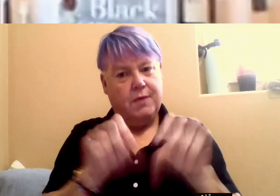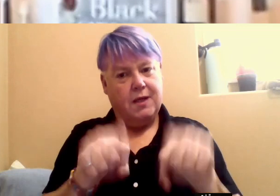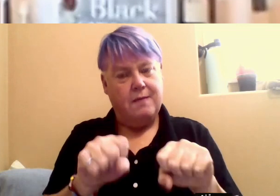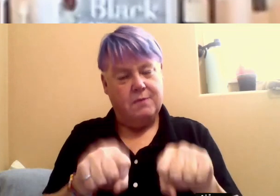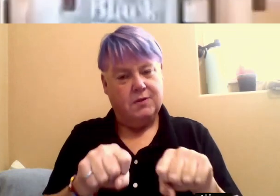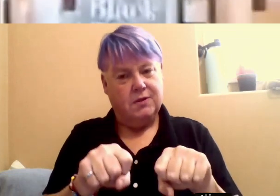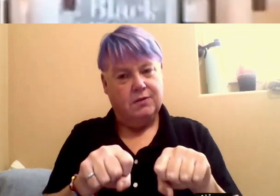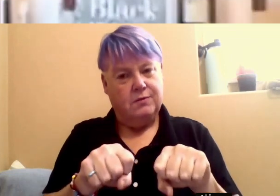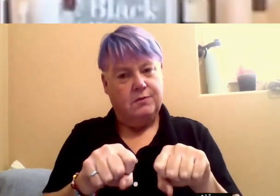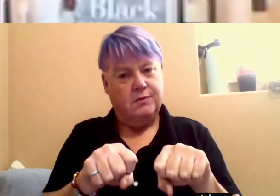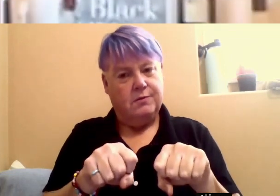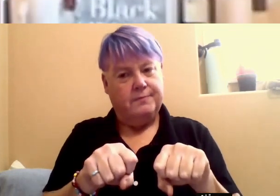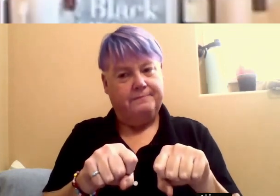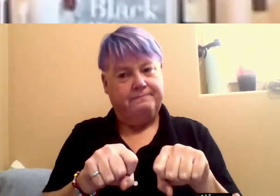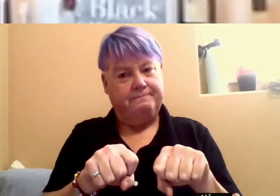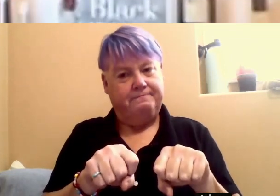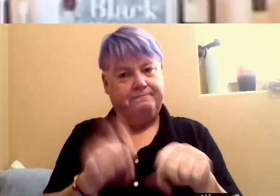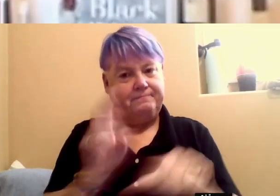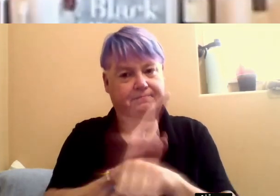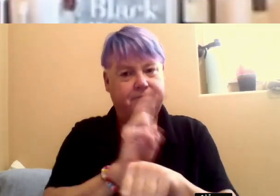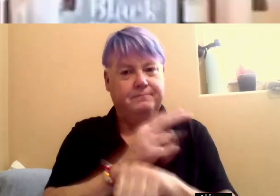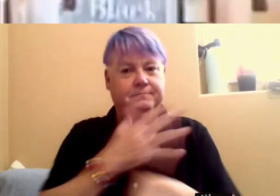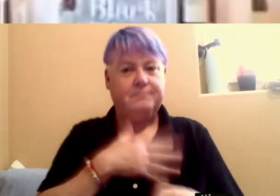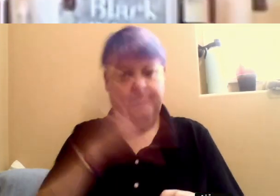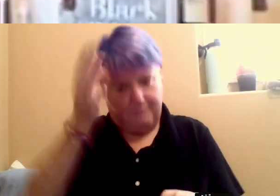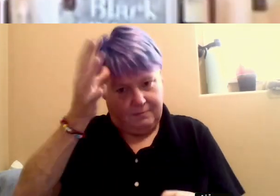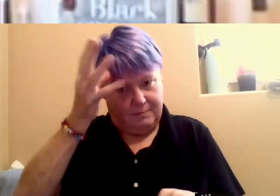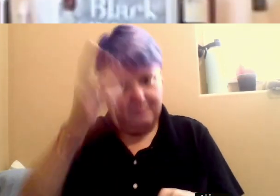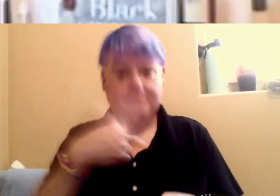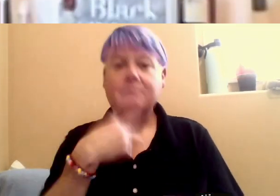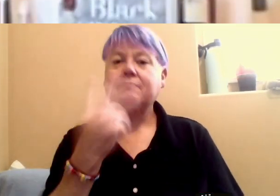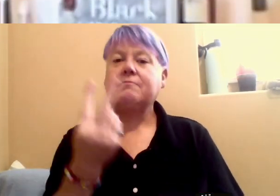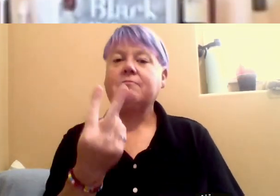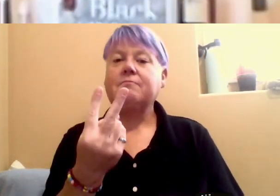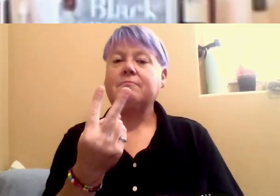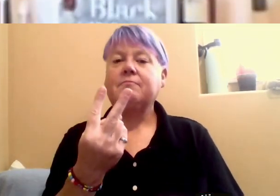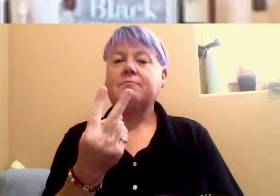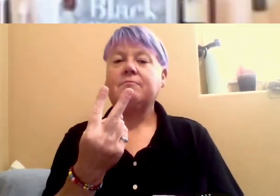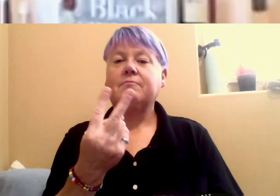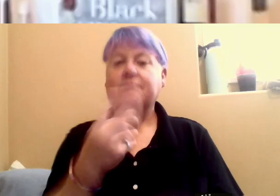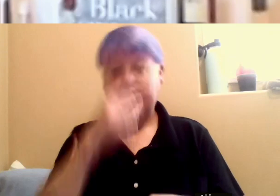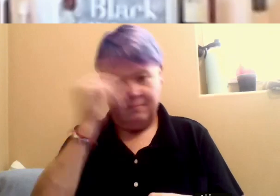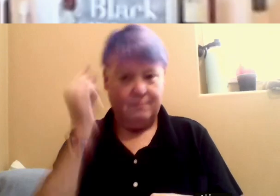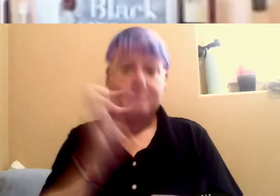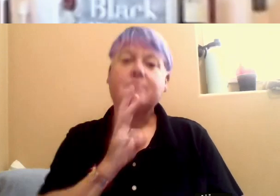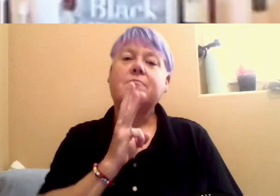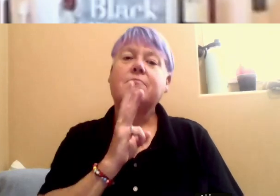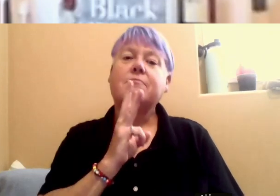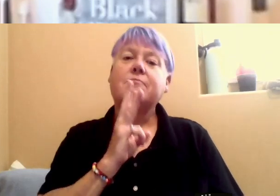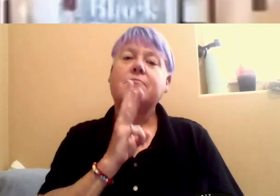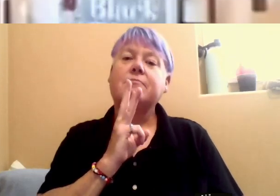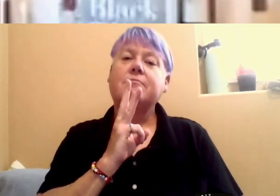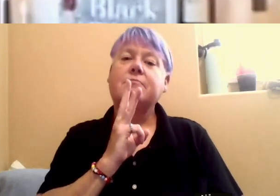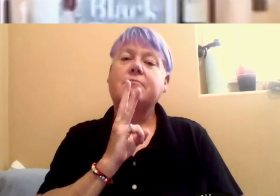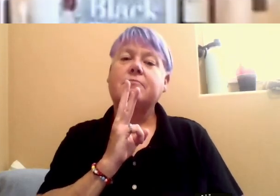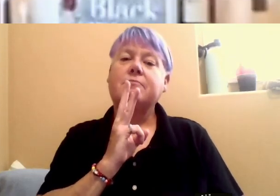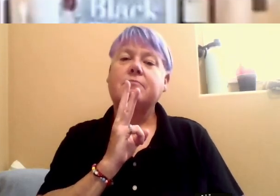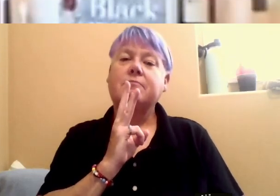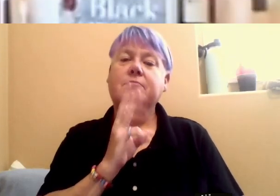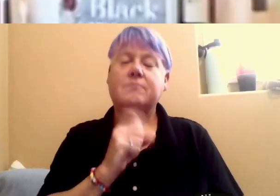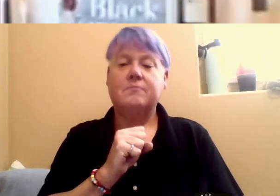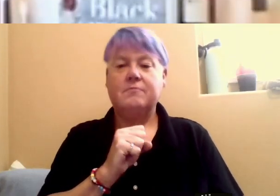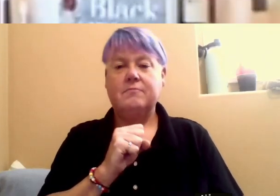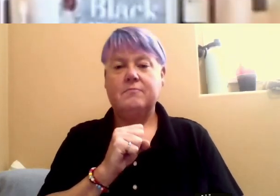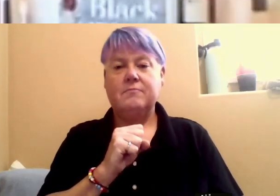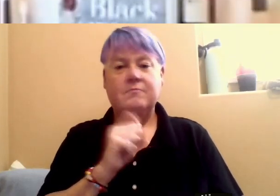to use my father's voice, and Blackwater obviously. I wasn't able